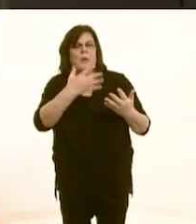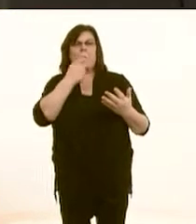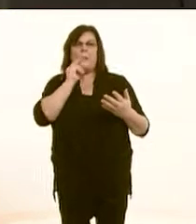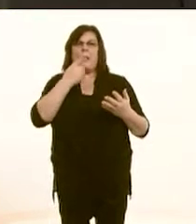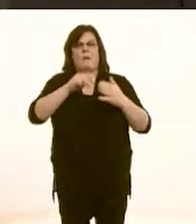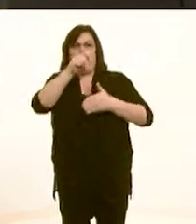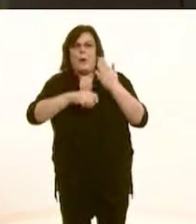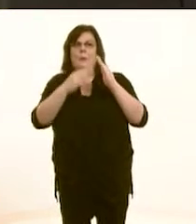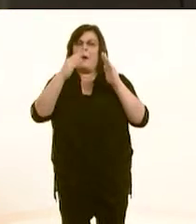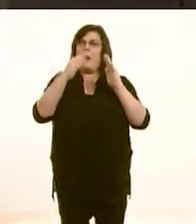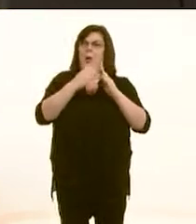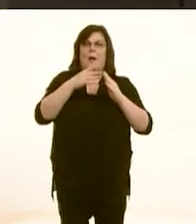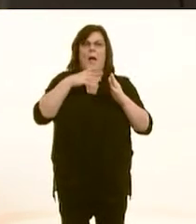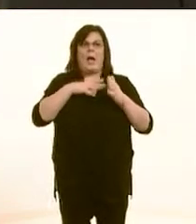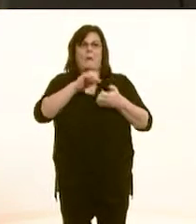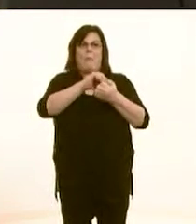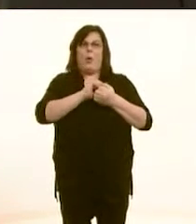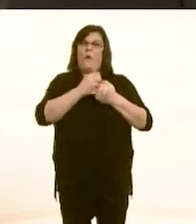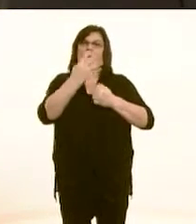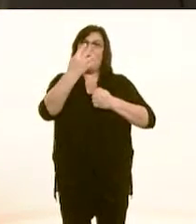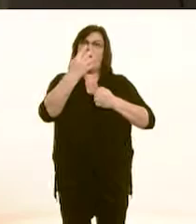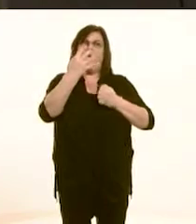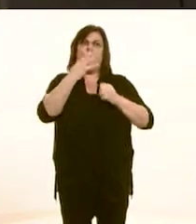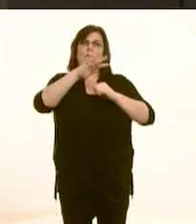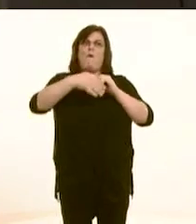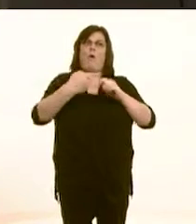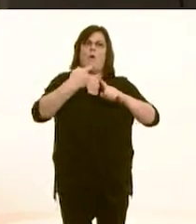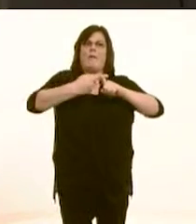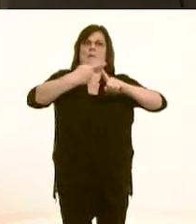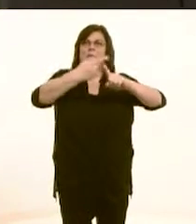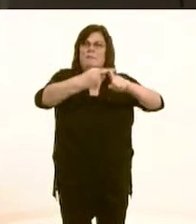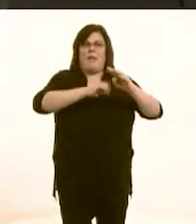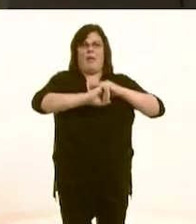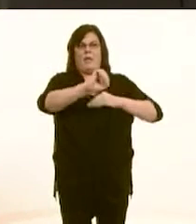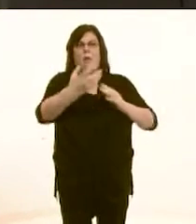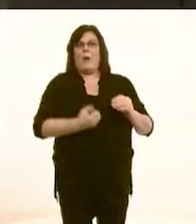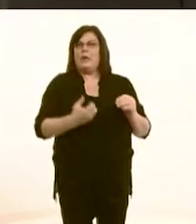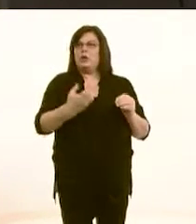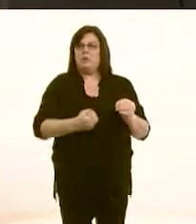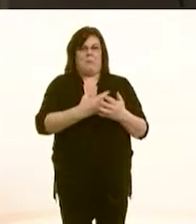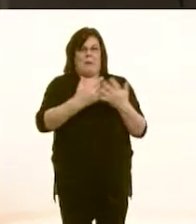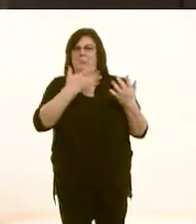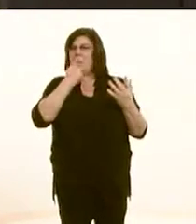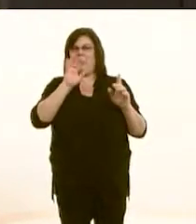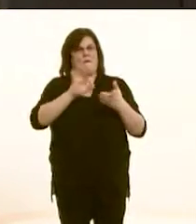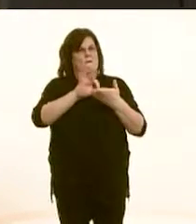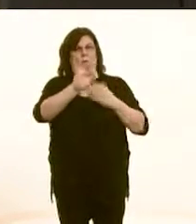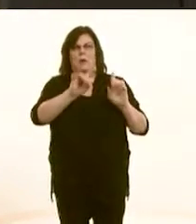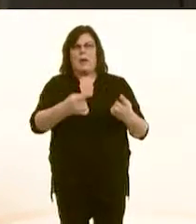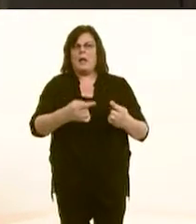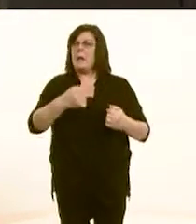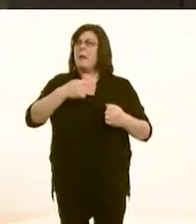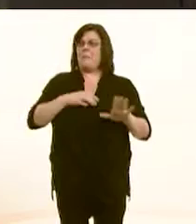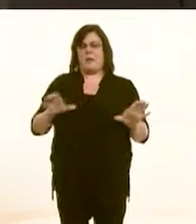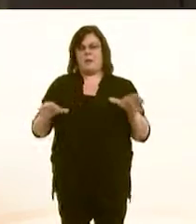times their income if they want to buy a house, and many of our citizens can never aspire to that. Now, my party has plans to double